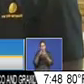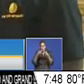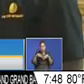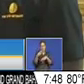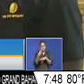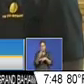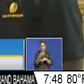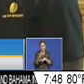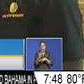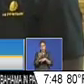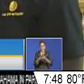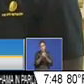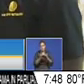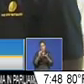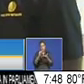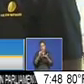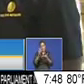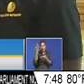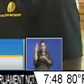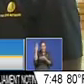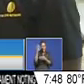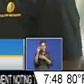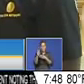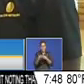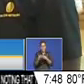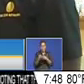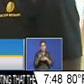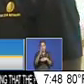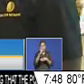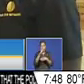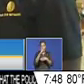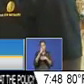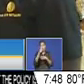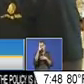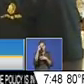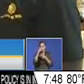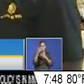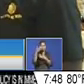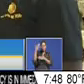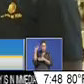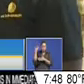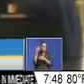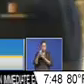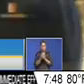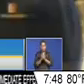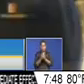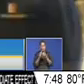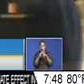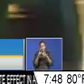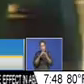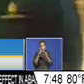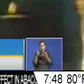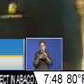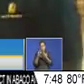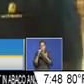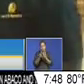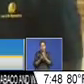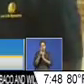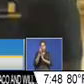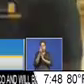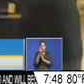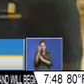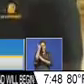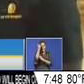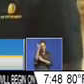guys to graduation last season, 4 guys the year before that. So the program is growing. The program is really growing. The idea for us is to try to